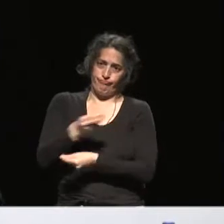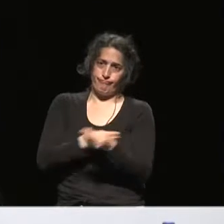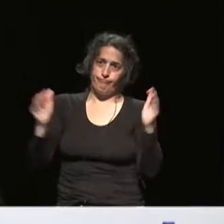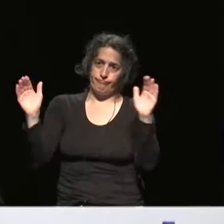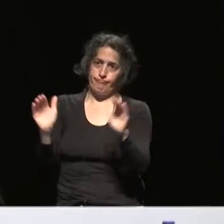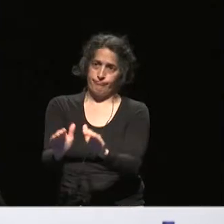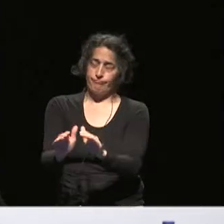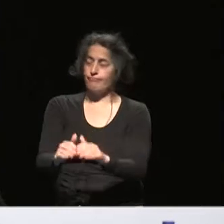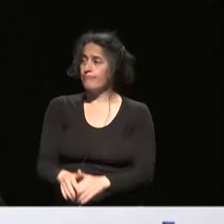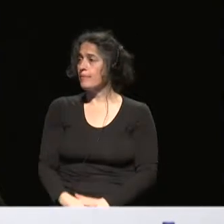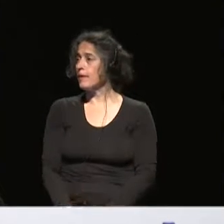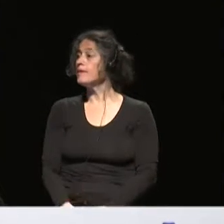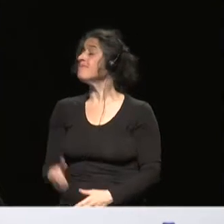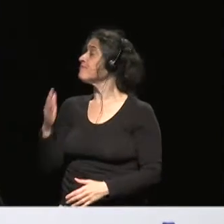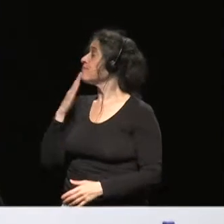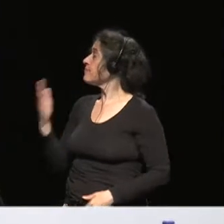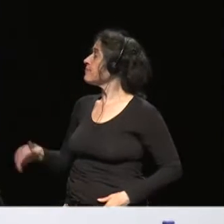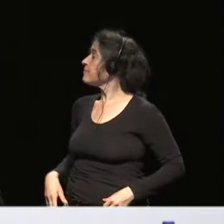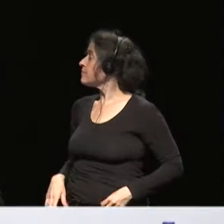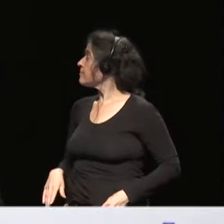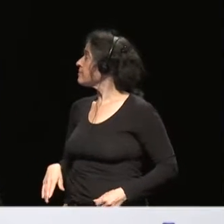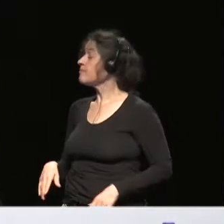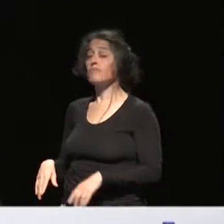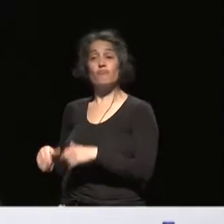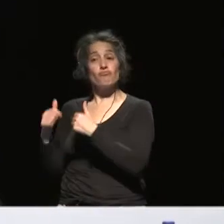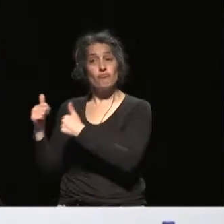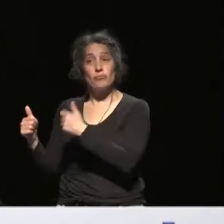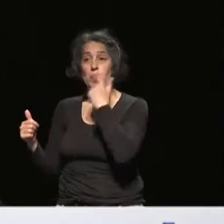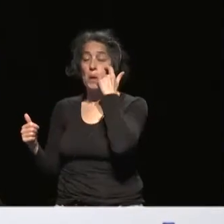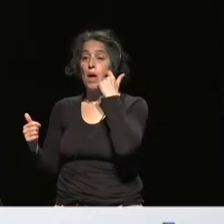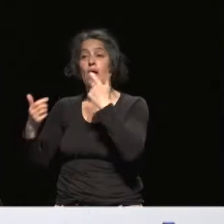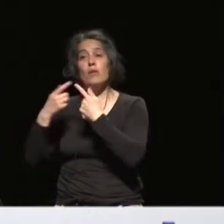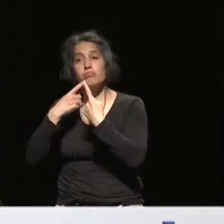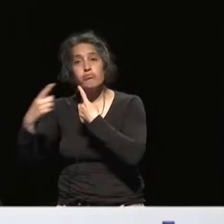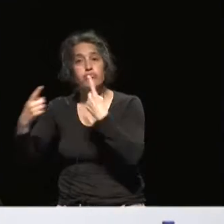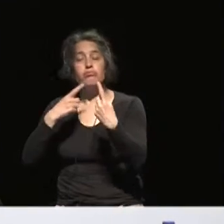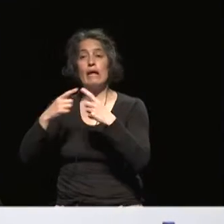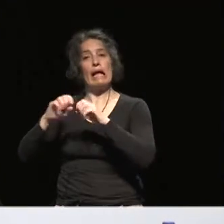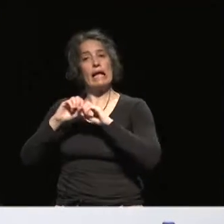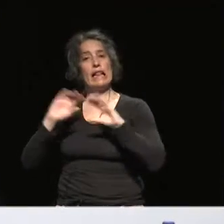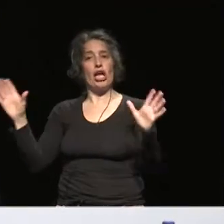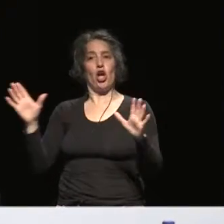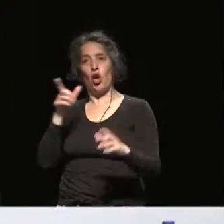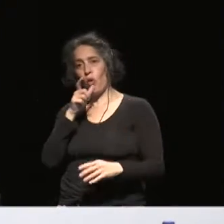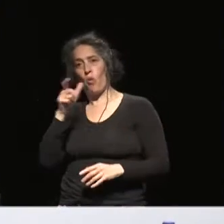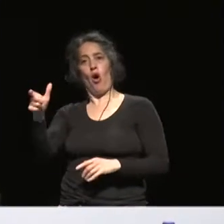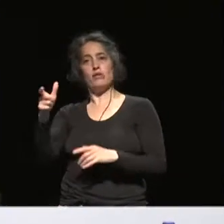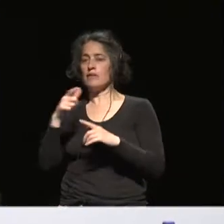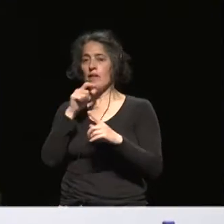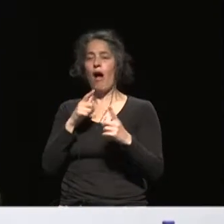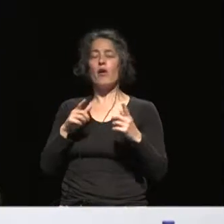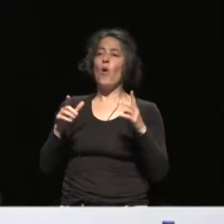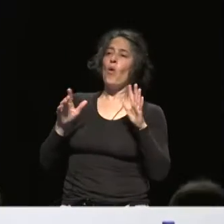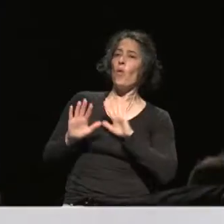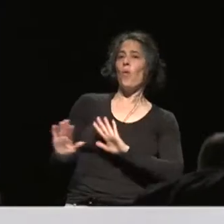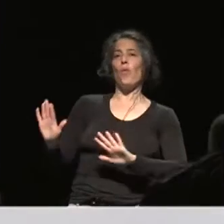Dr. Marquette, thank you very much. You certainly did not speak a diplomatic language. You sent very clear messages, and